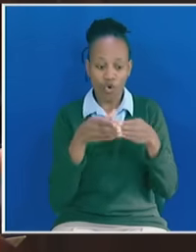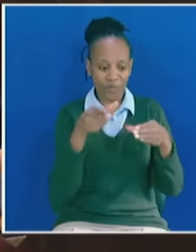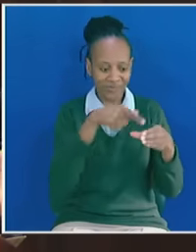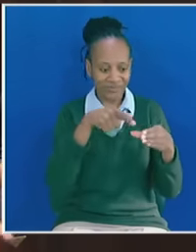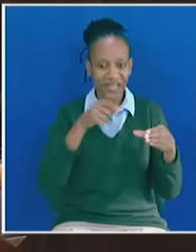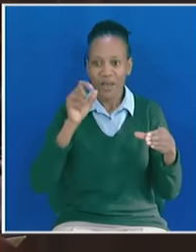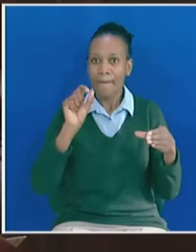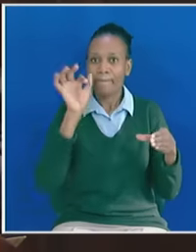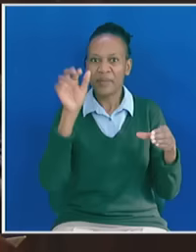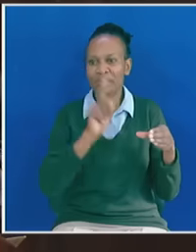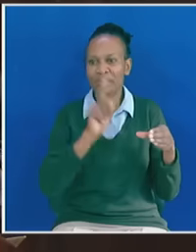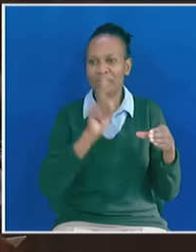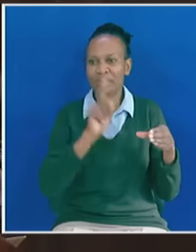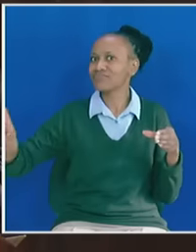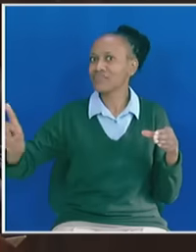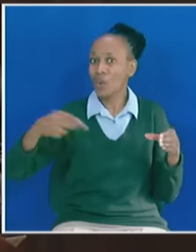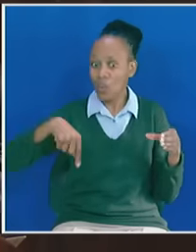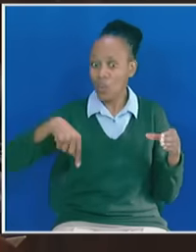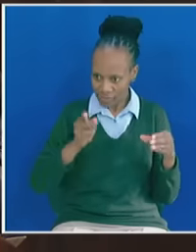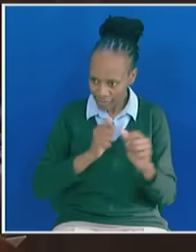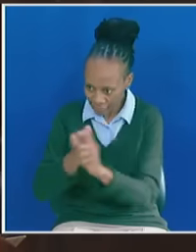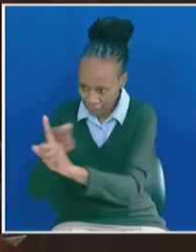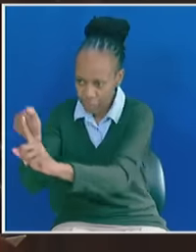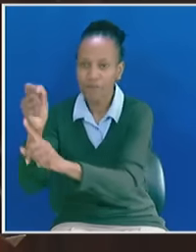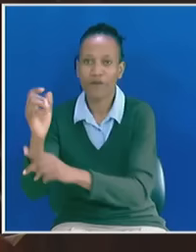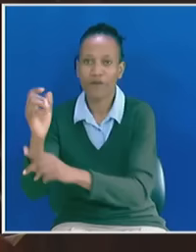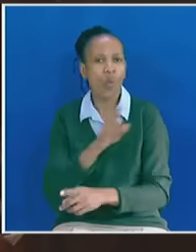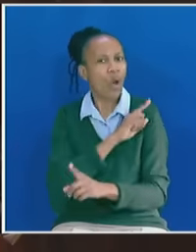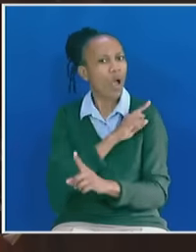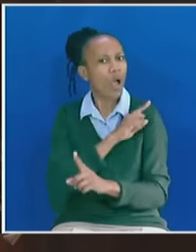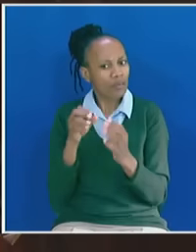to attend the vetting, and we must run after them. What are you hiding?